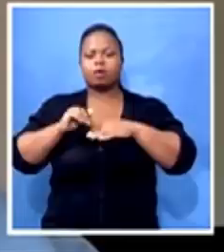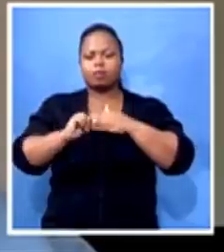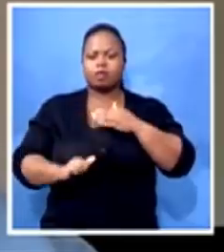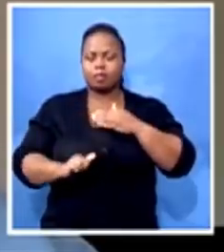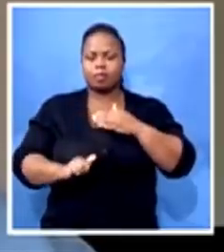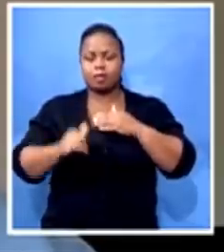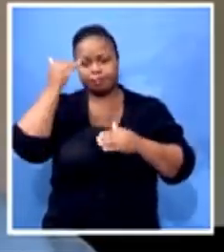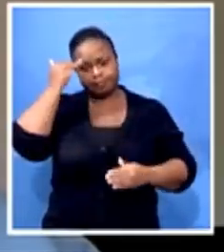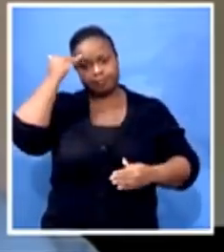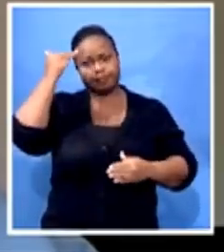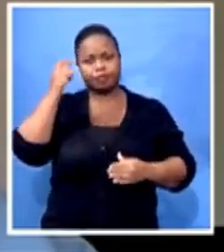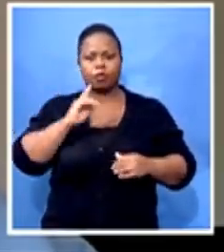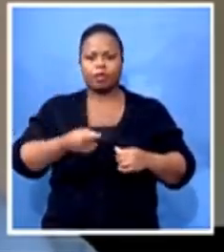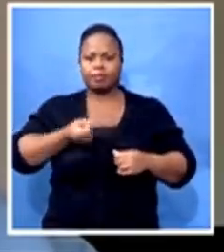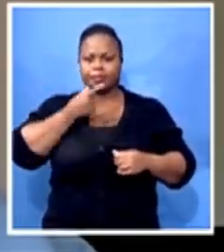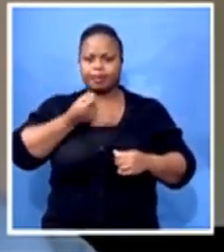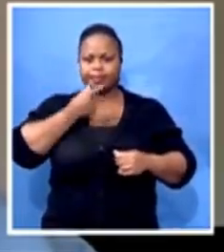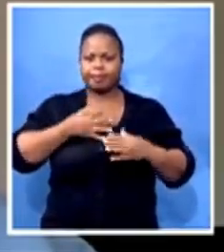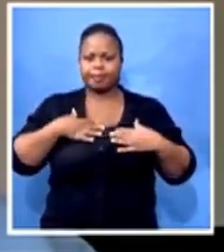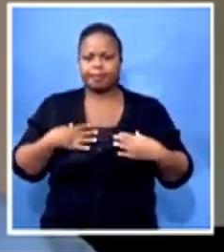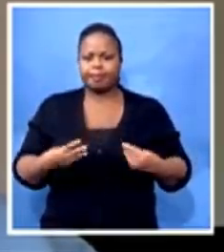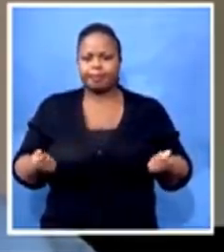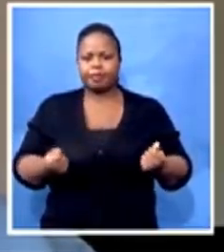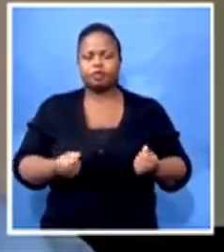with a prophylaxis. And we've ordered